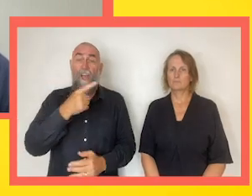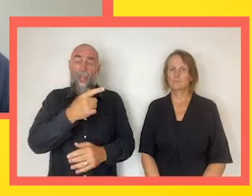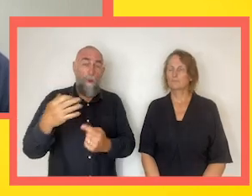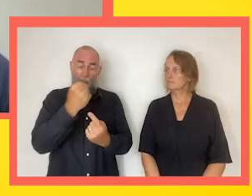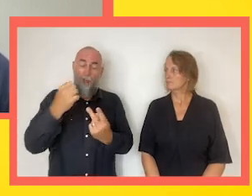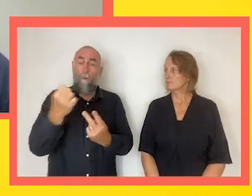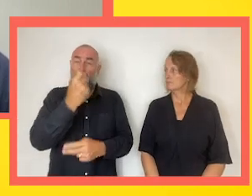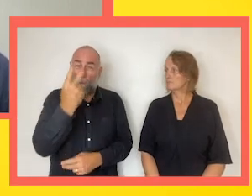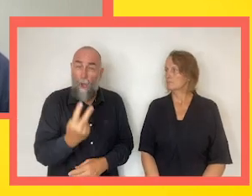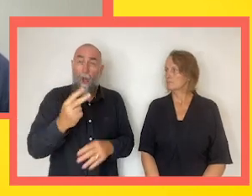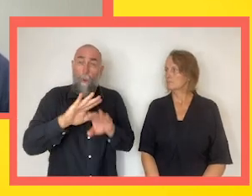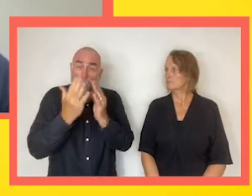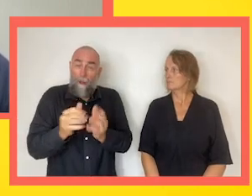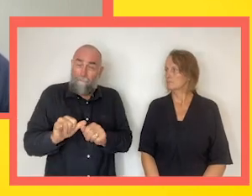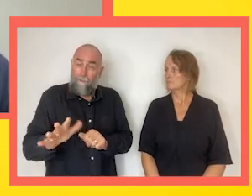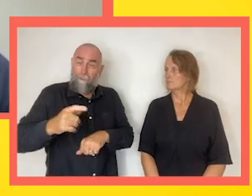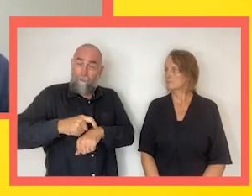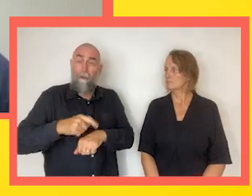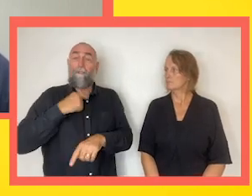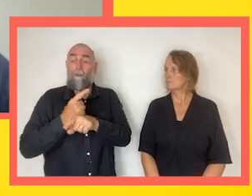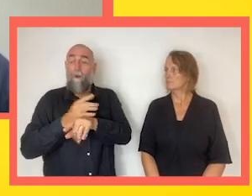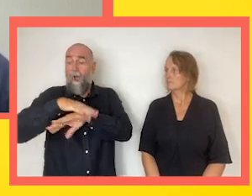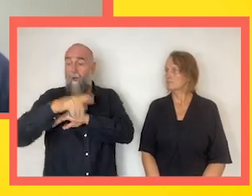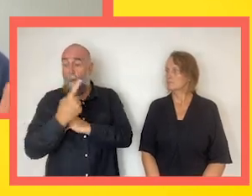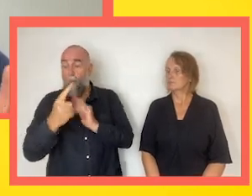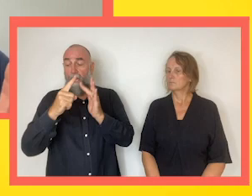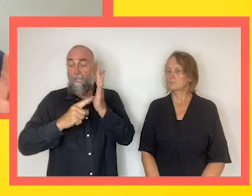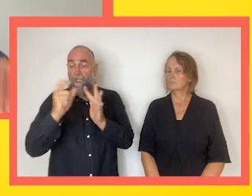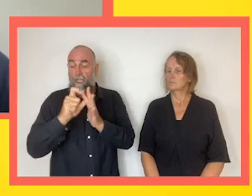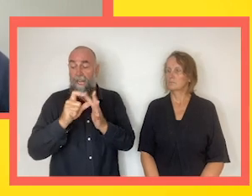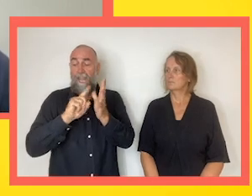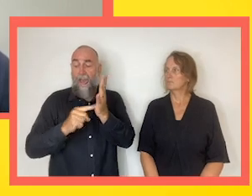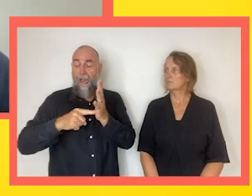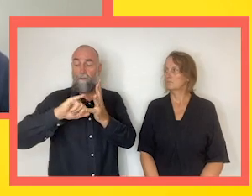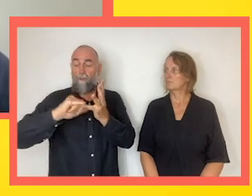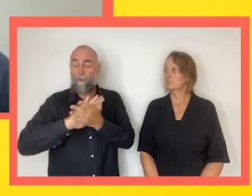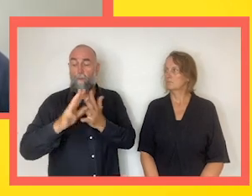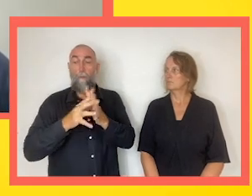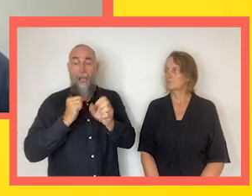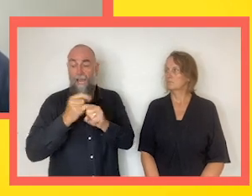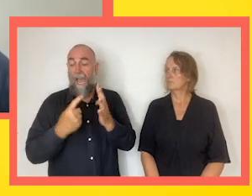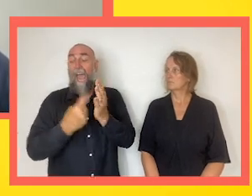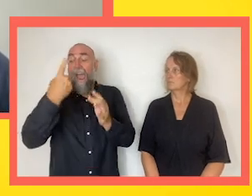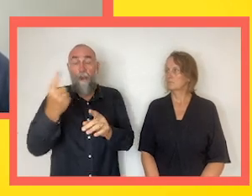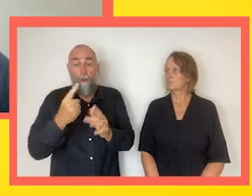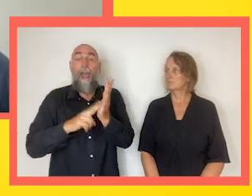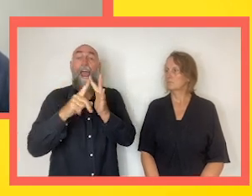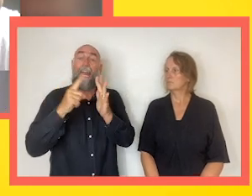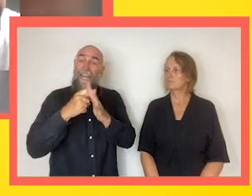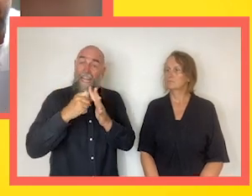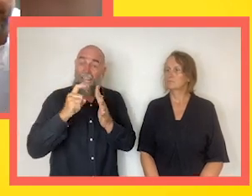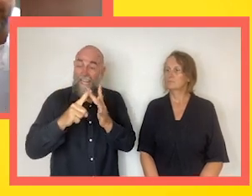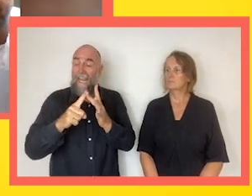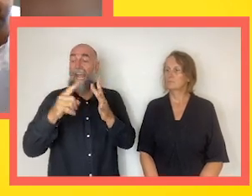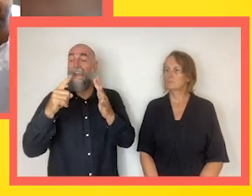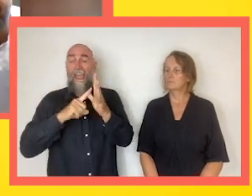time twice. Obviously, I'm talking about Jed Altschwager and Nikki Ayers. Welcome to You Little Ripper. Thanks, guys.